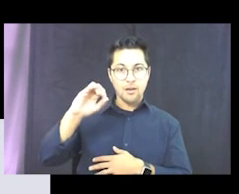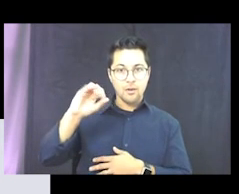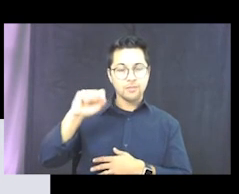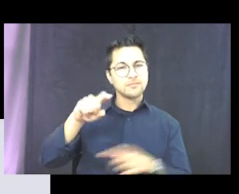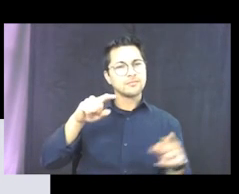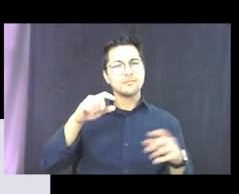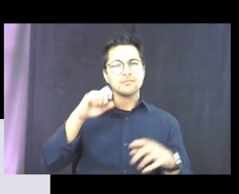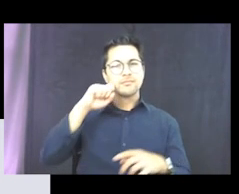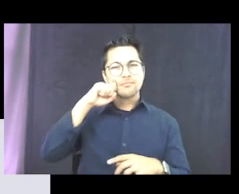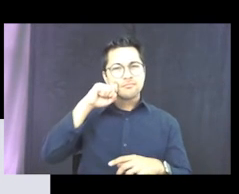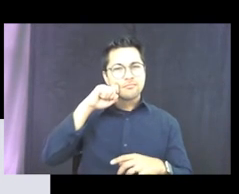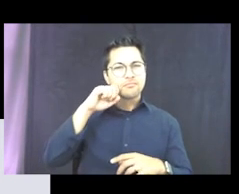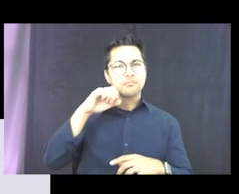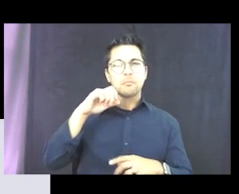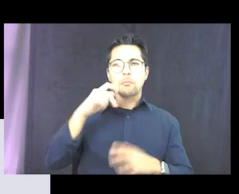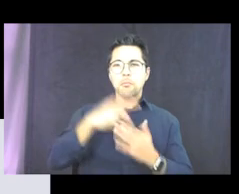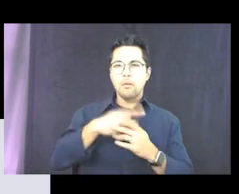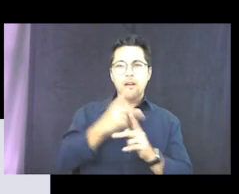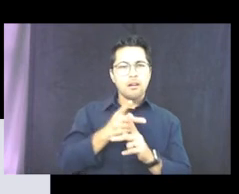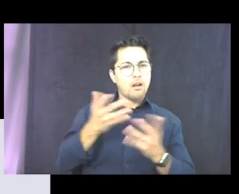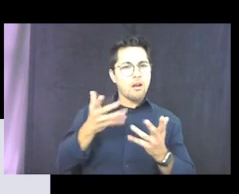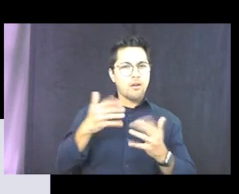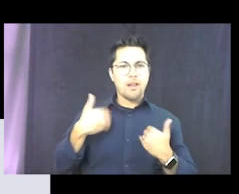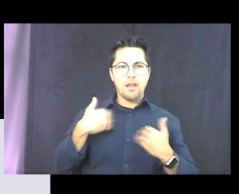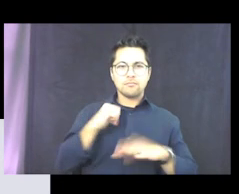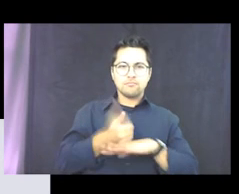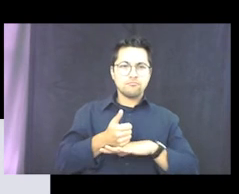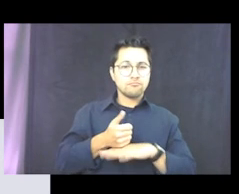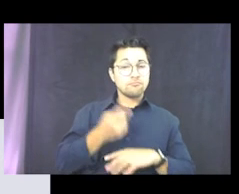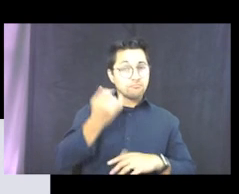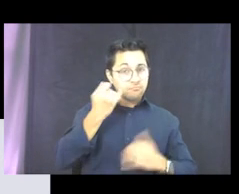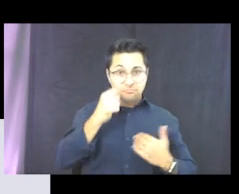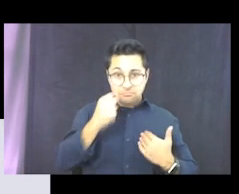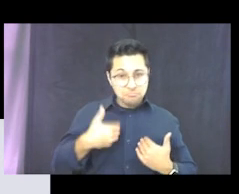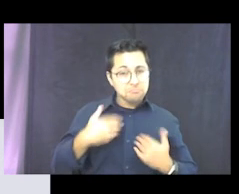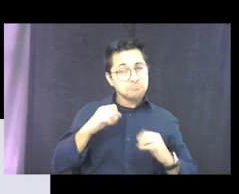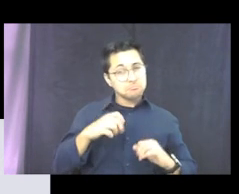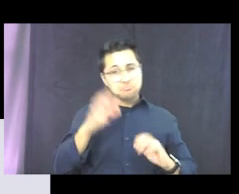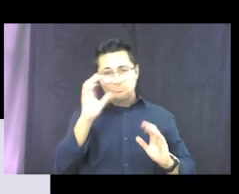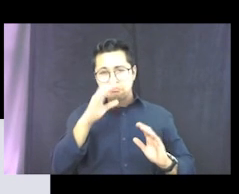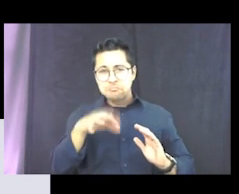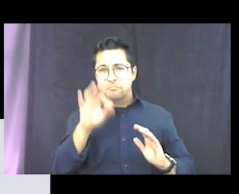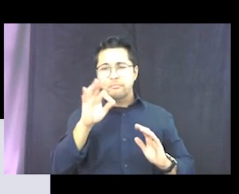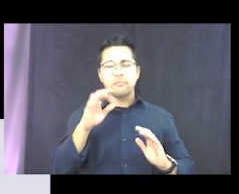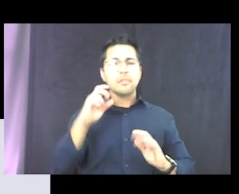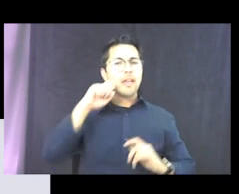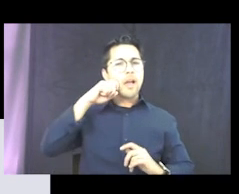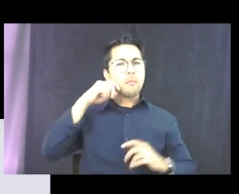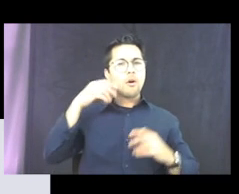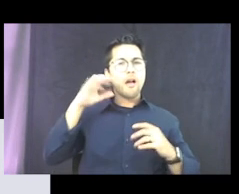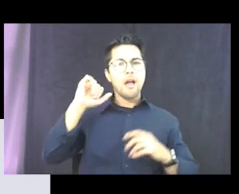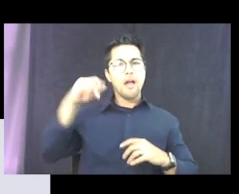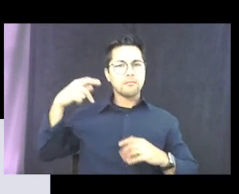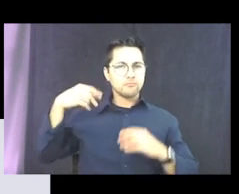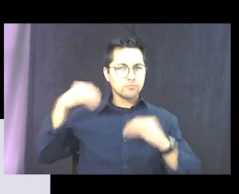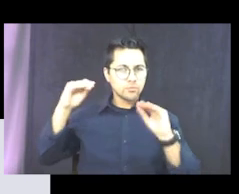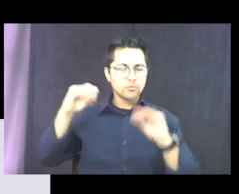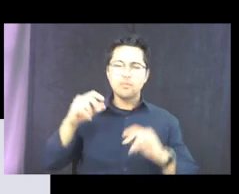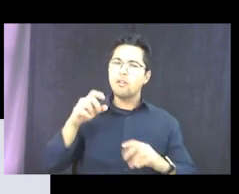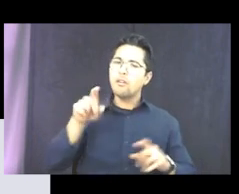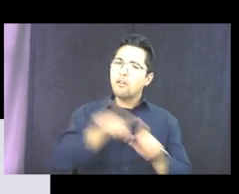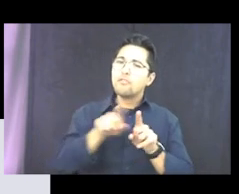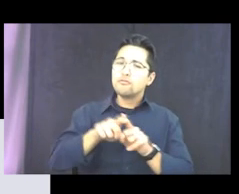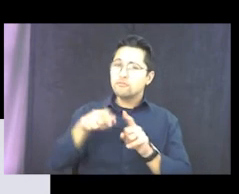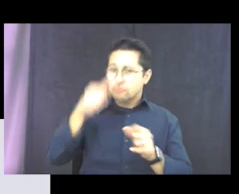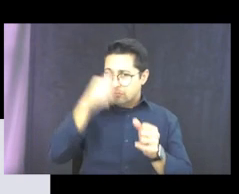every Apple product should already have installed. If not, you can easily find it within the Apple App Store. It should also be noted that